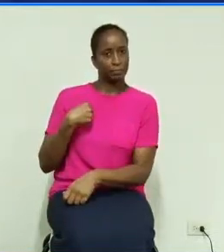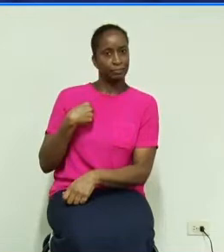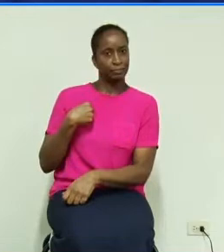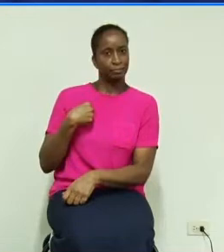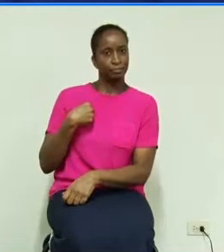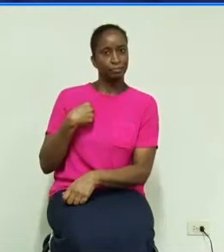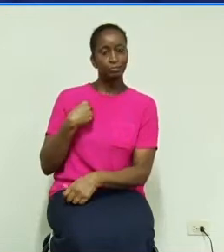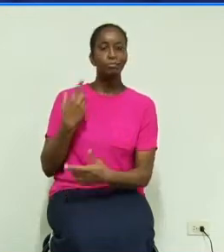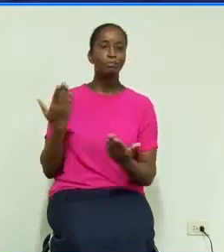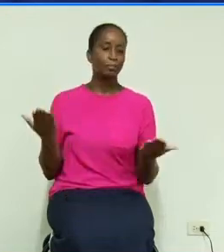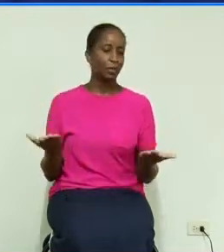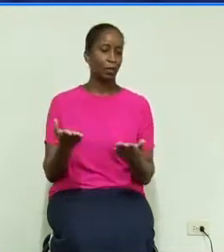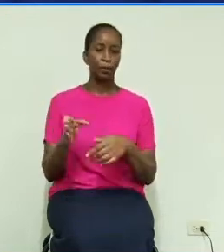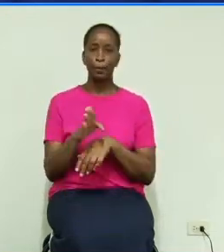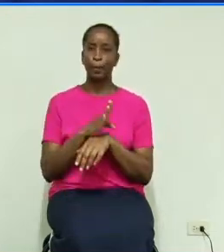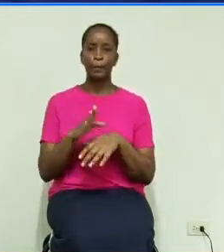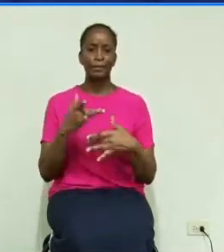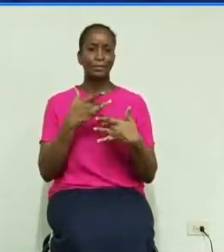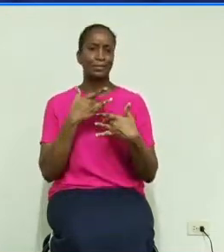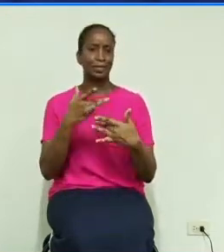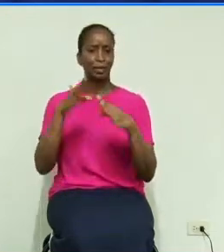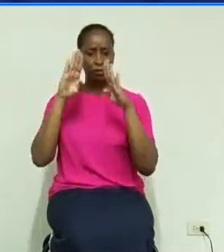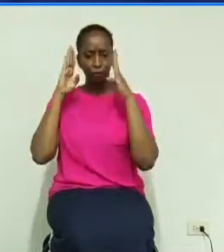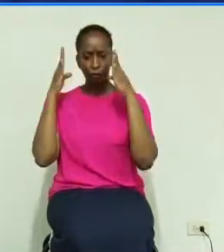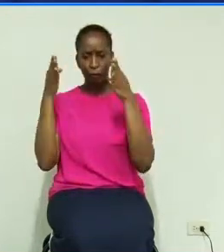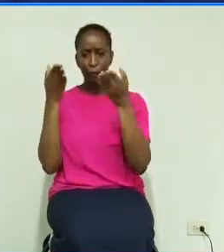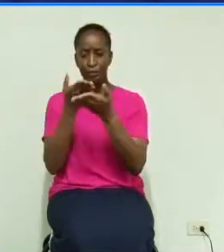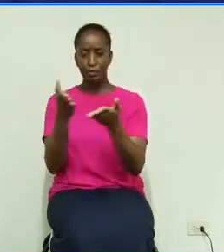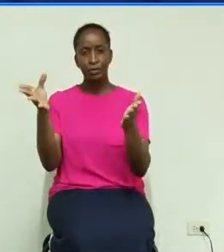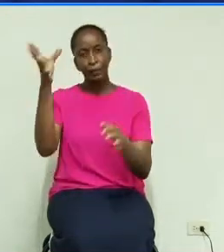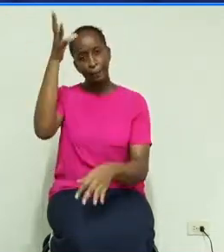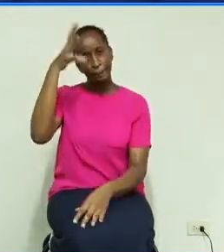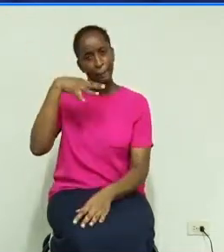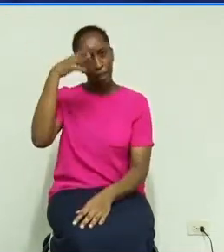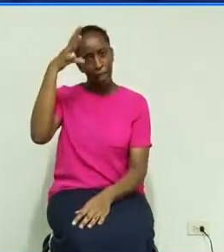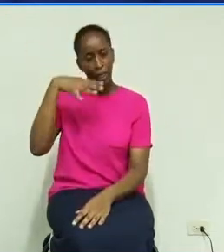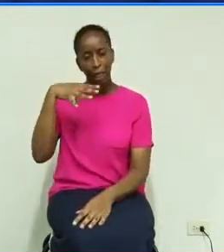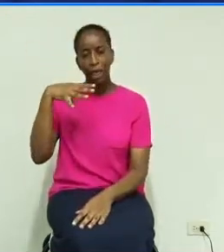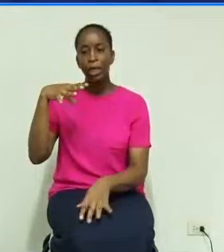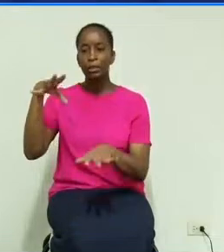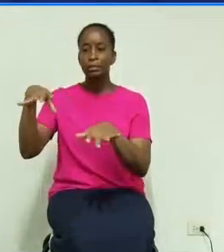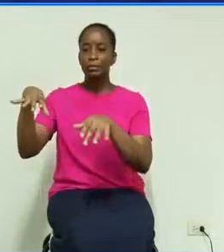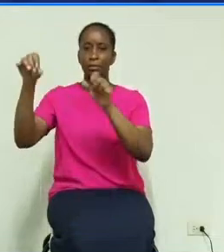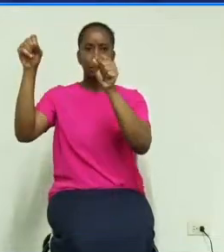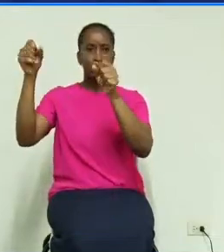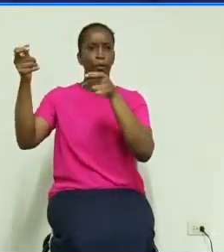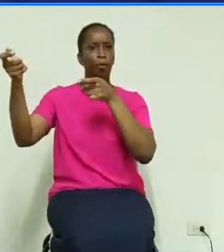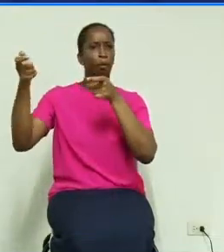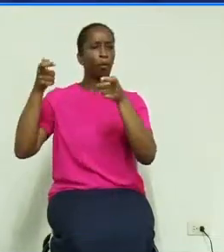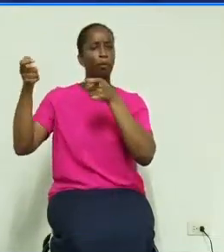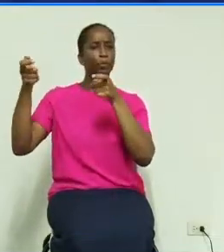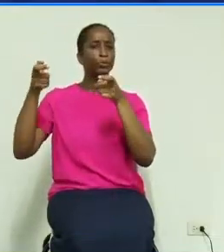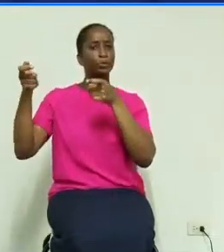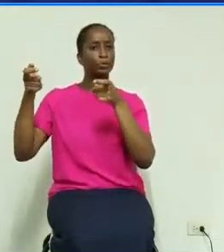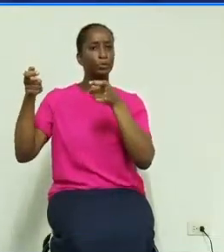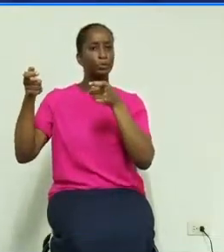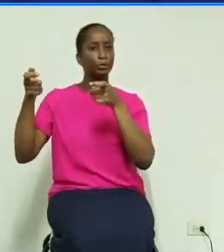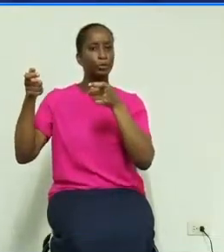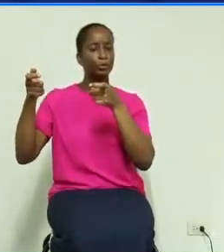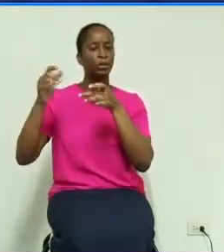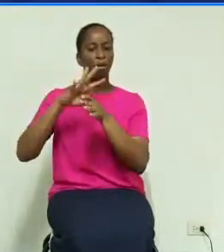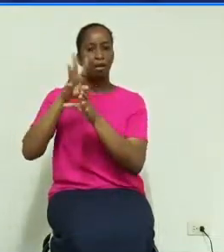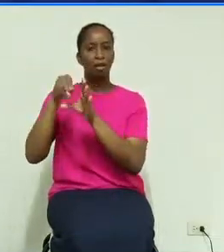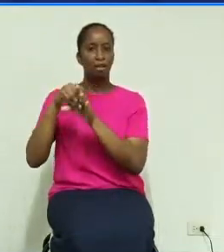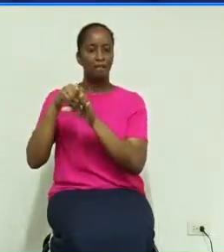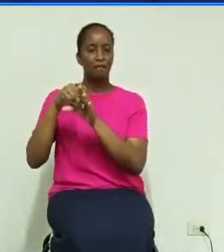male-centric, right? And this is instructive because we're speaking in this space where